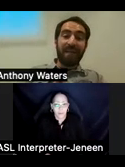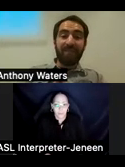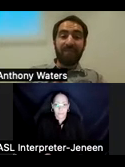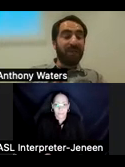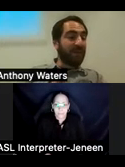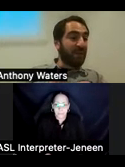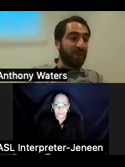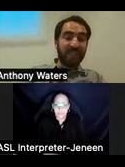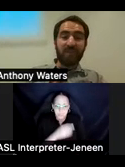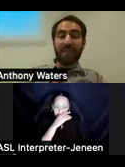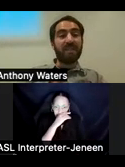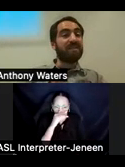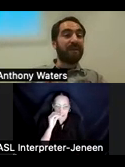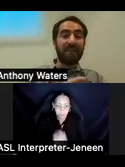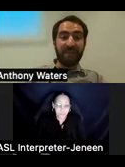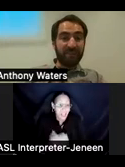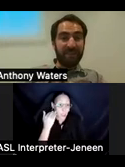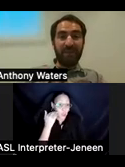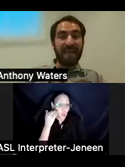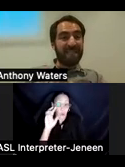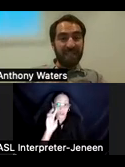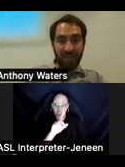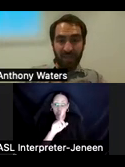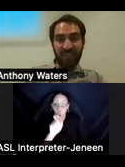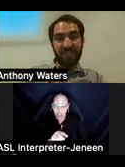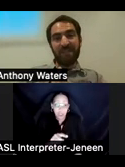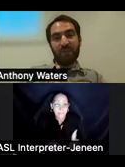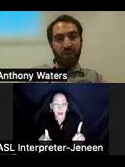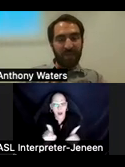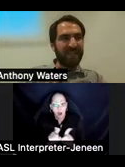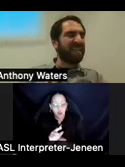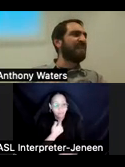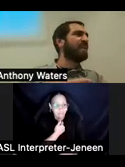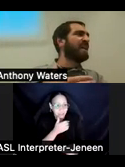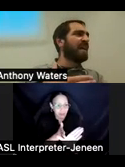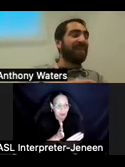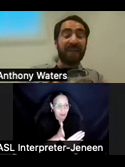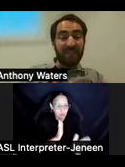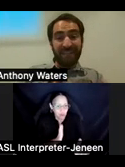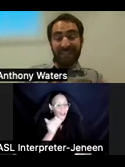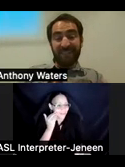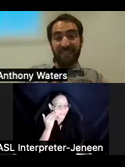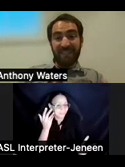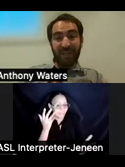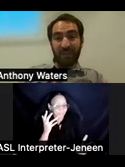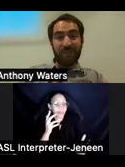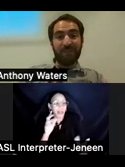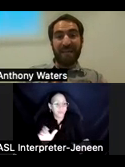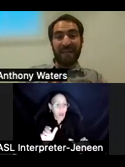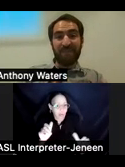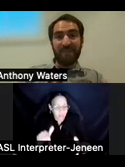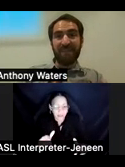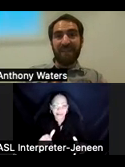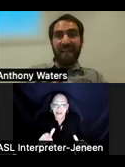But I know the 6 questions, but even as a psychologist, even knowing it, and even having conducted this hundreds